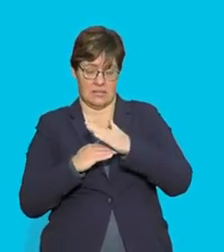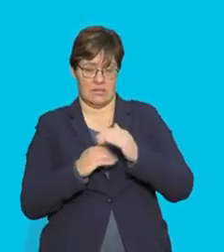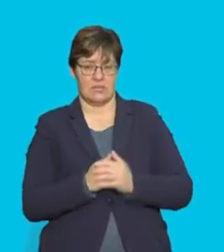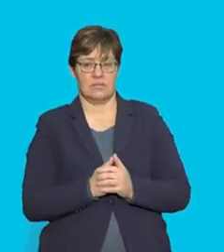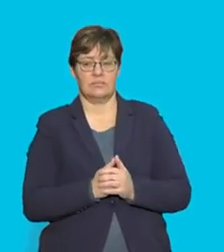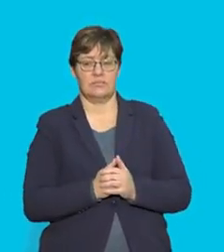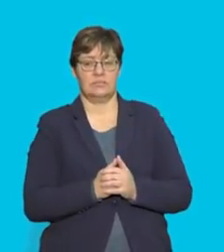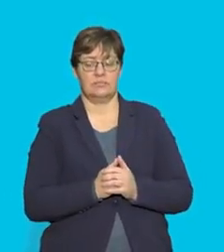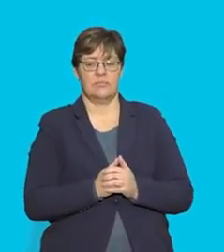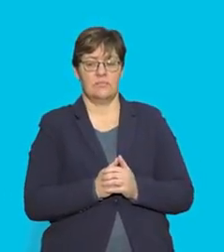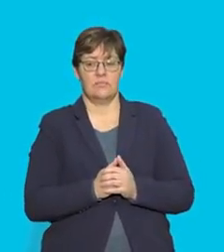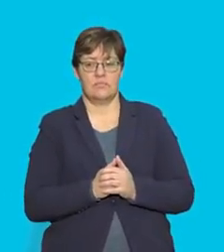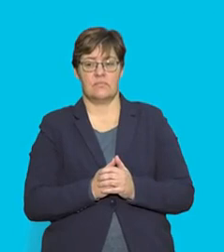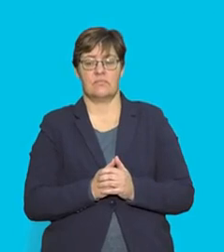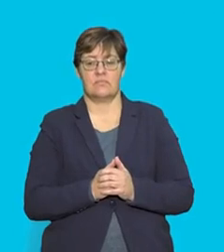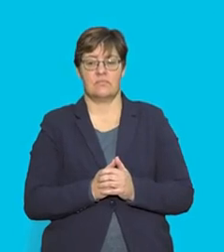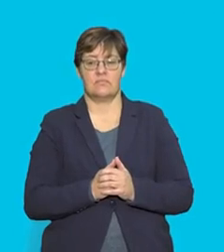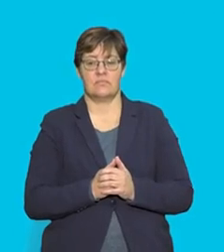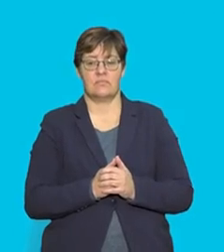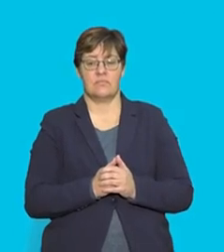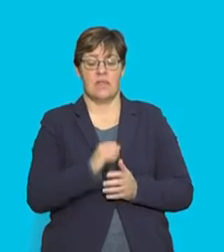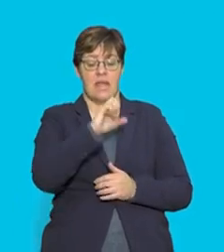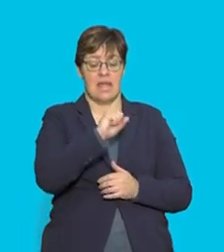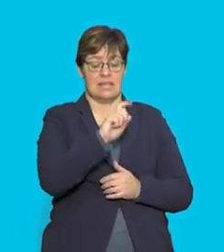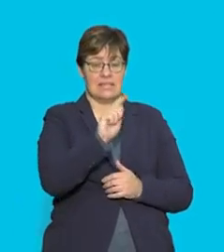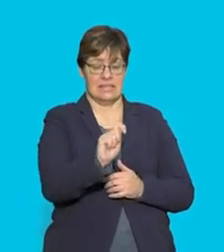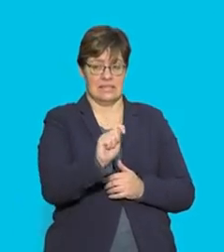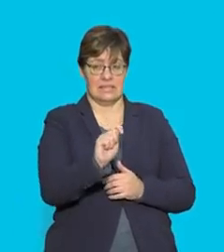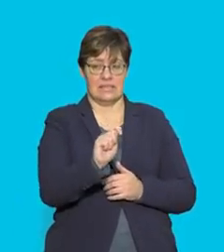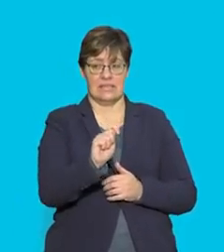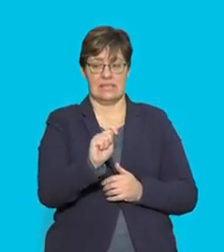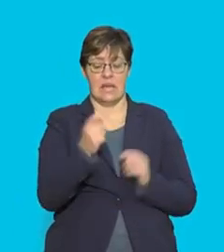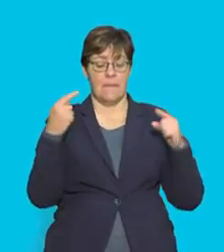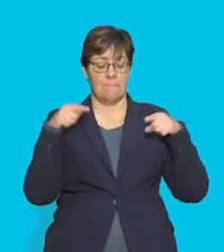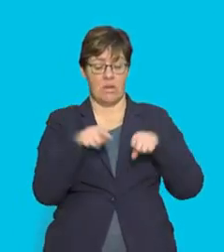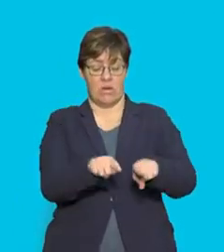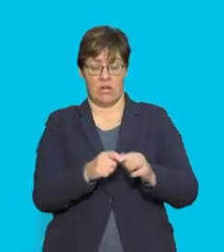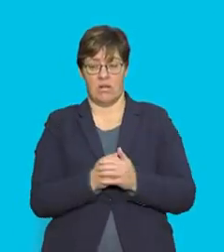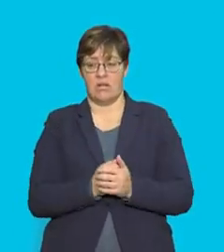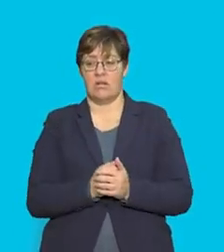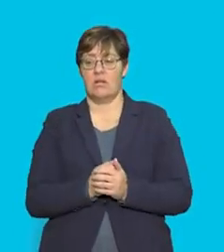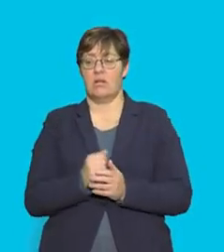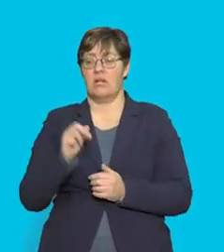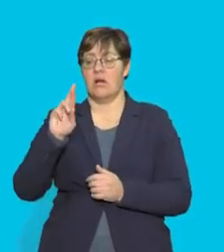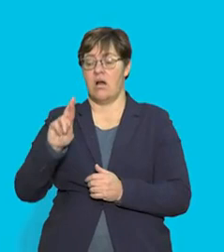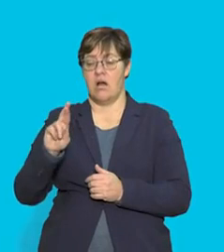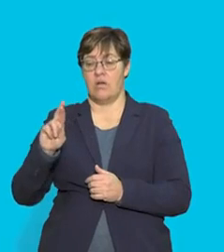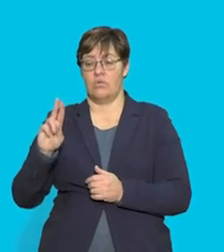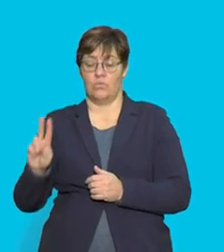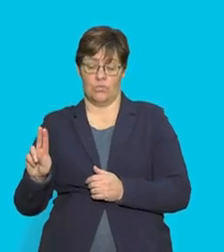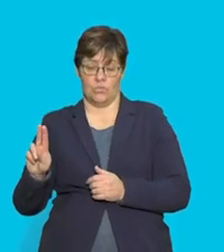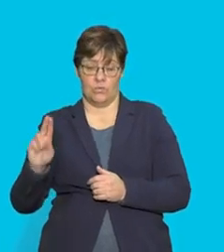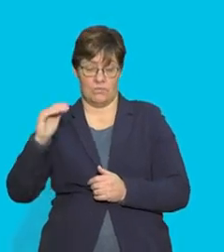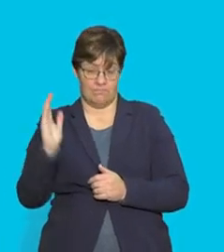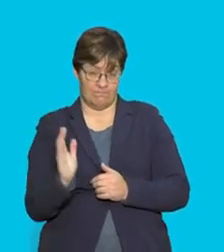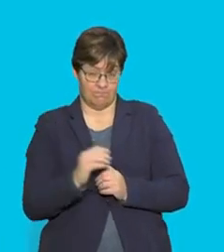angles. That is because ST is parallel to